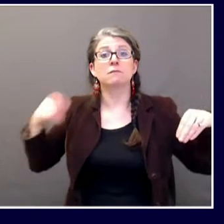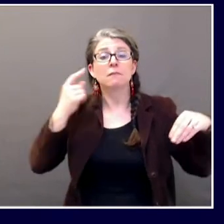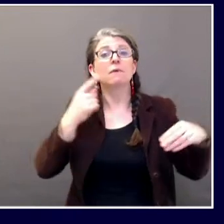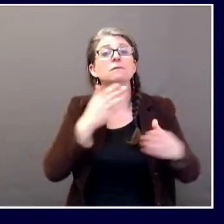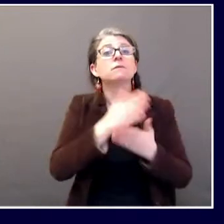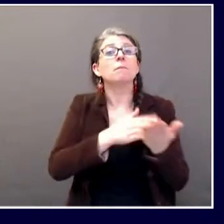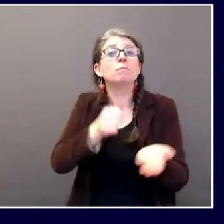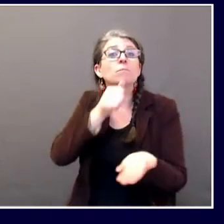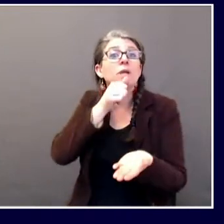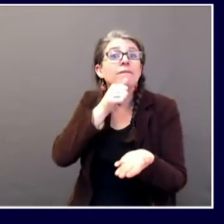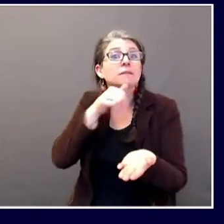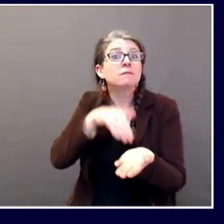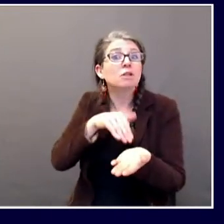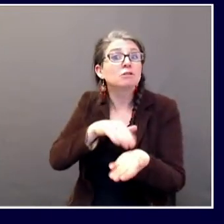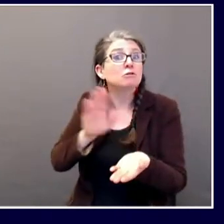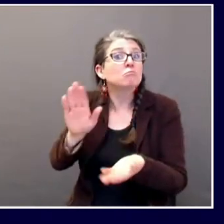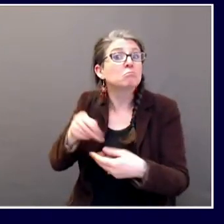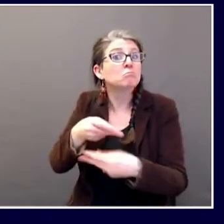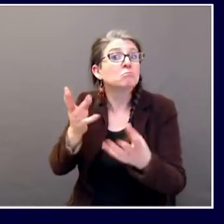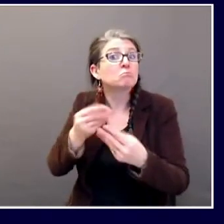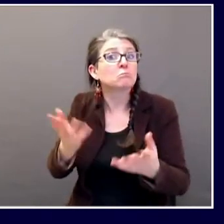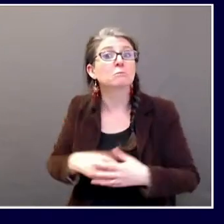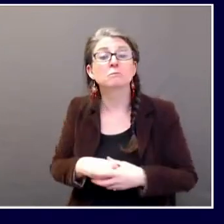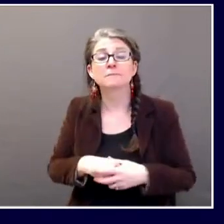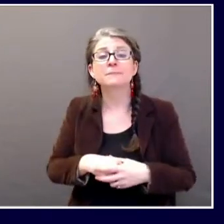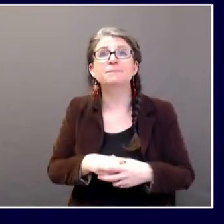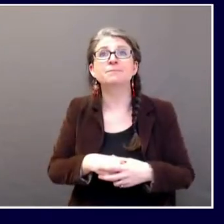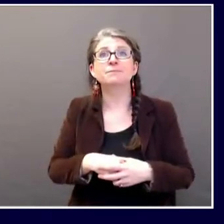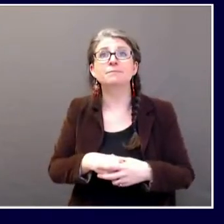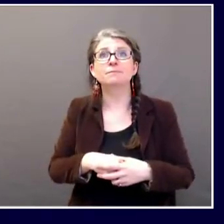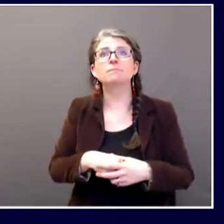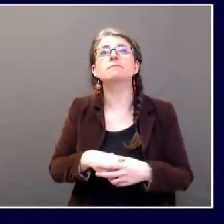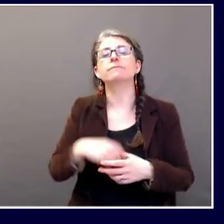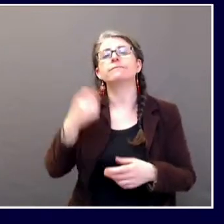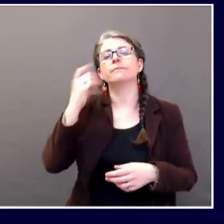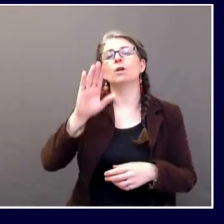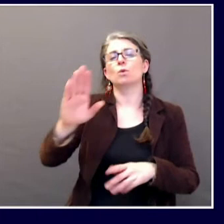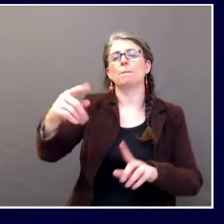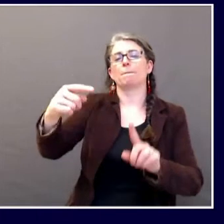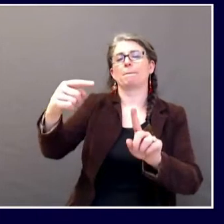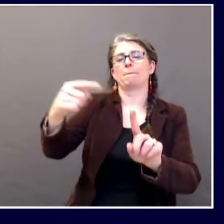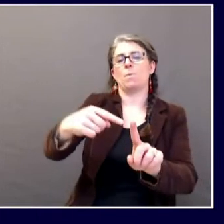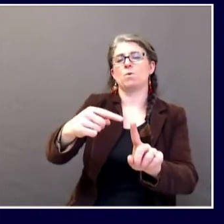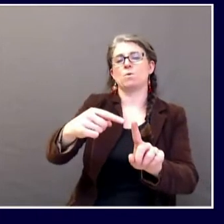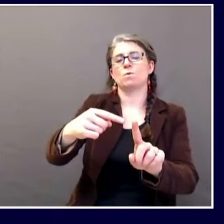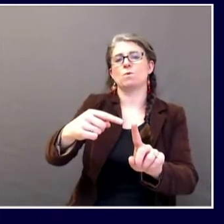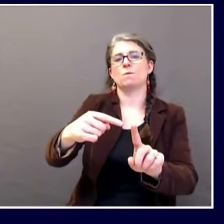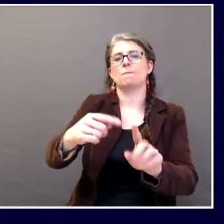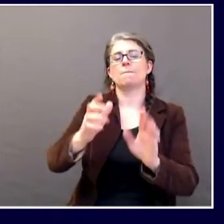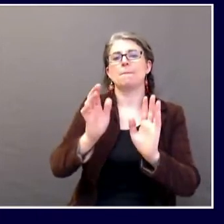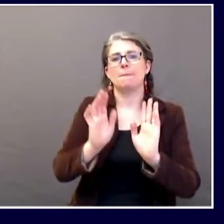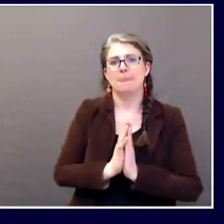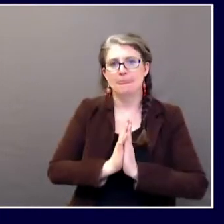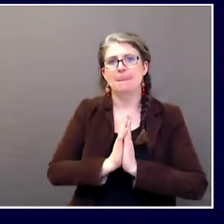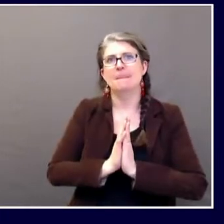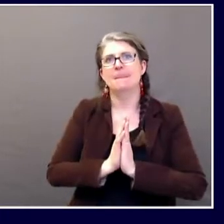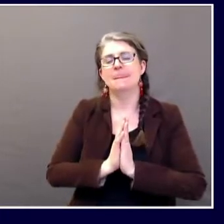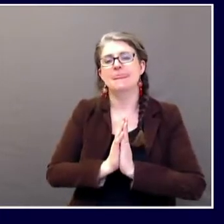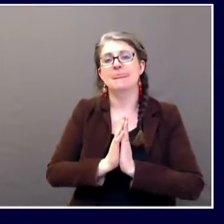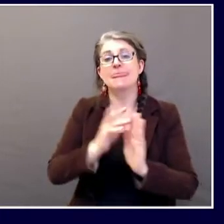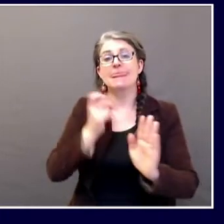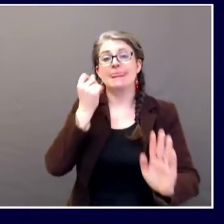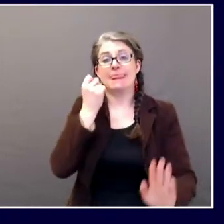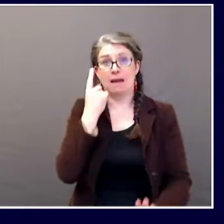So, I hear where you're coming from, Patty, but there are significant differences. One of the reasons that